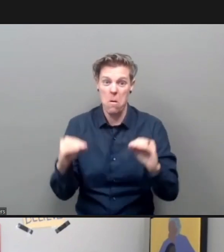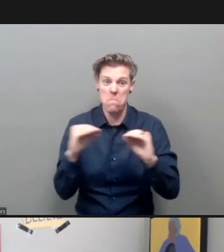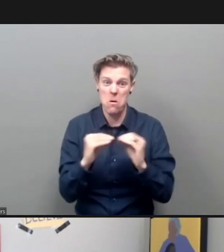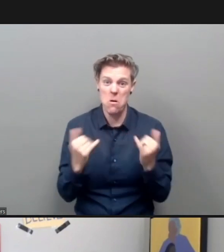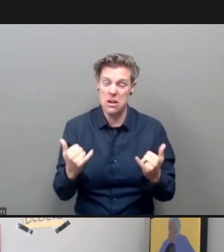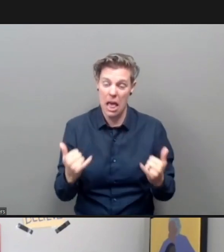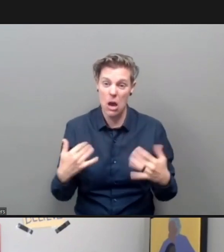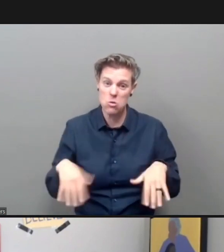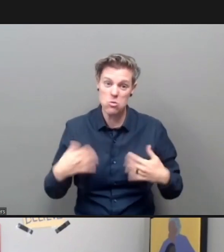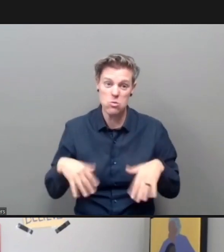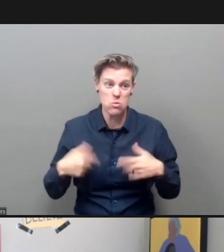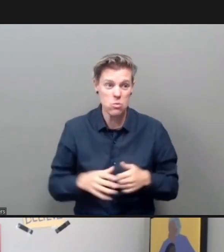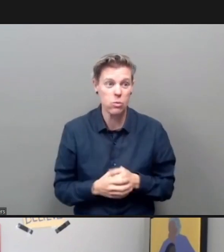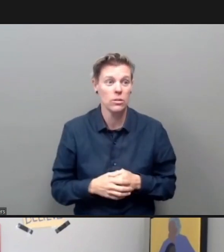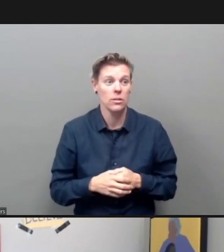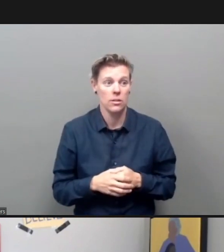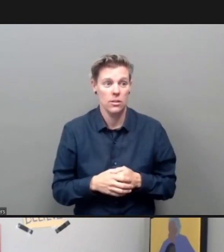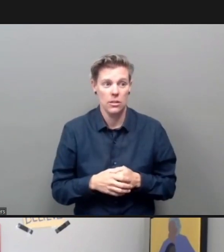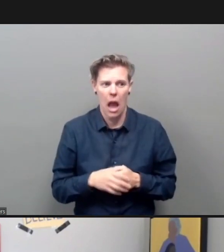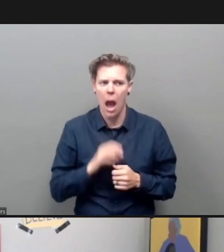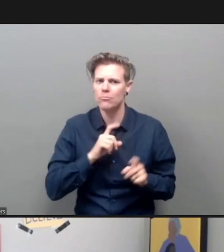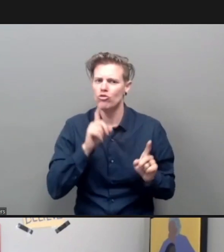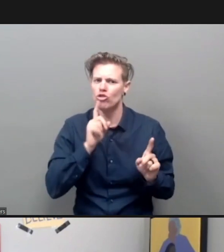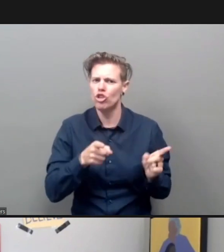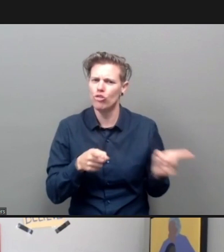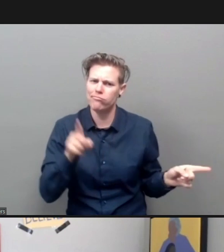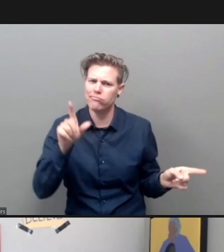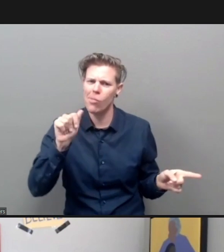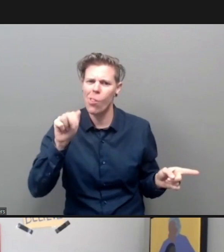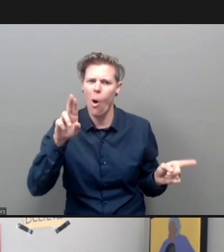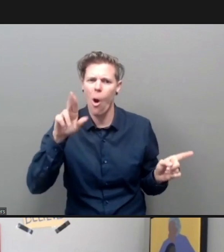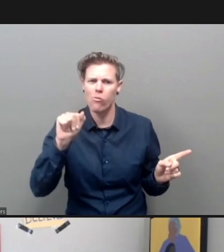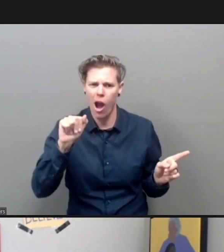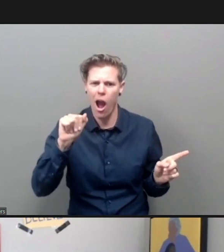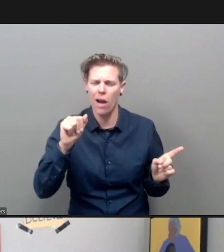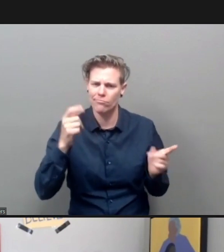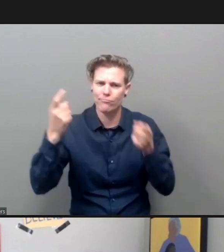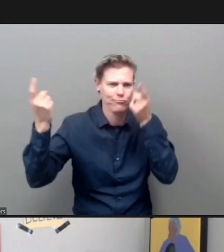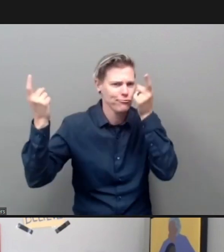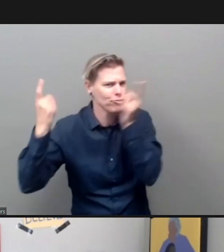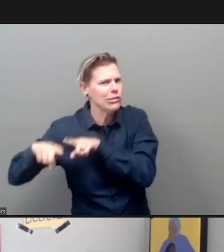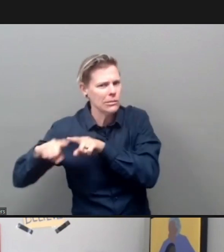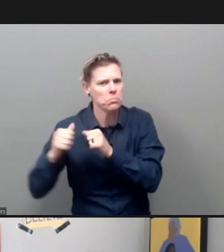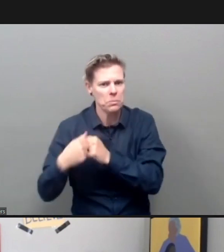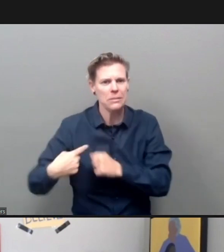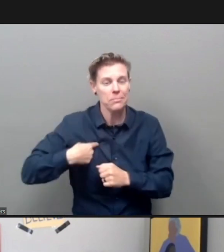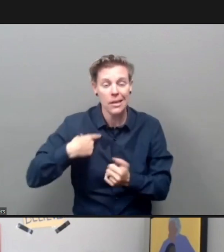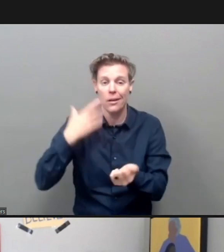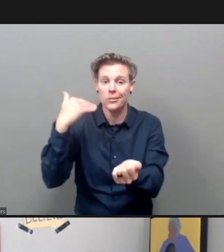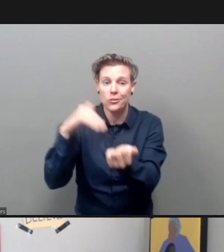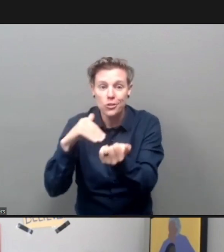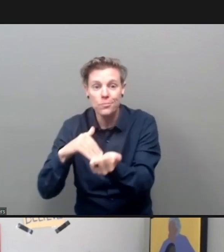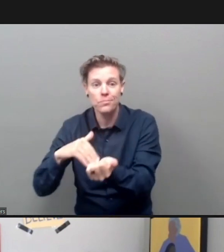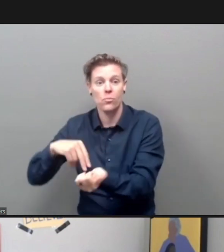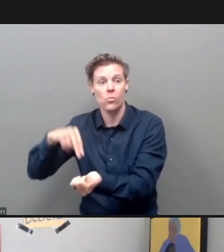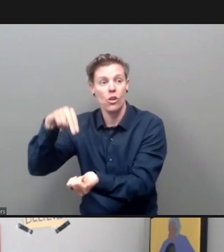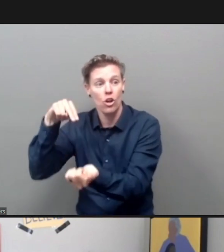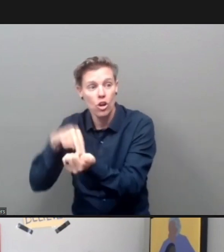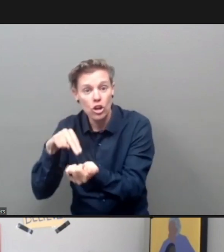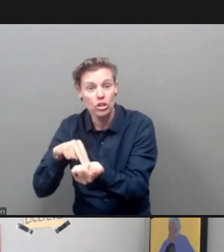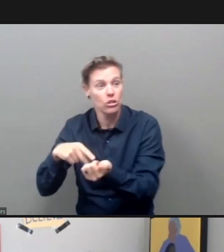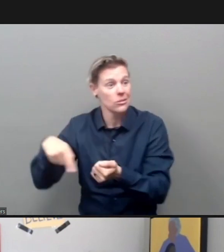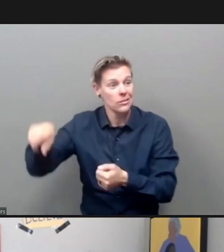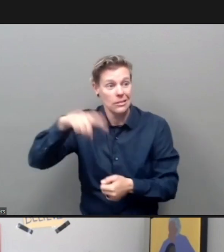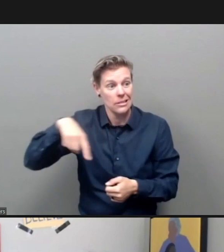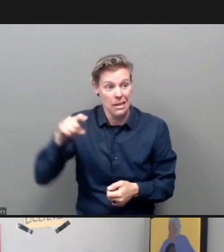would agree that, most physicians, most nurses, if they had to work a double shift or a triple shift